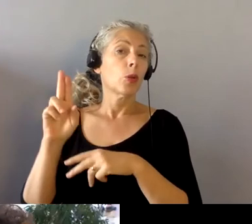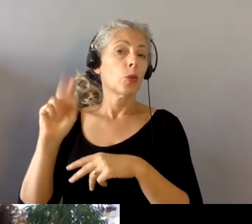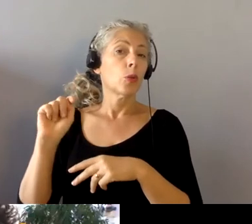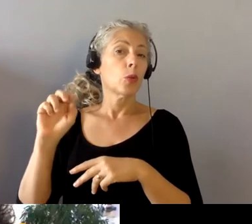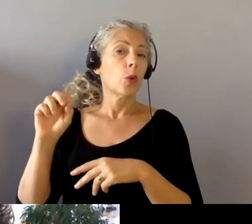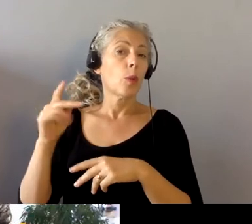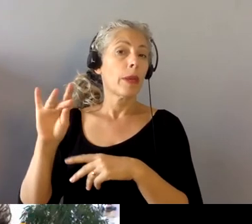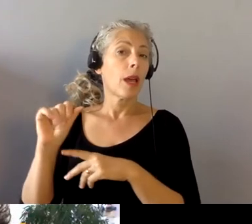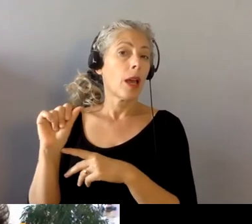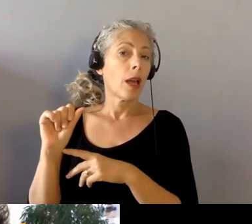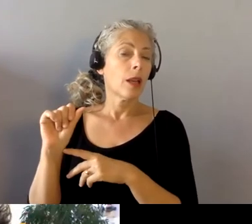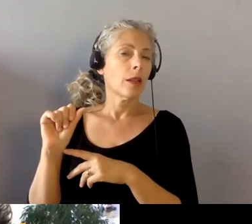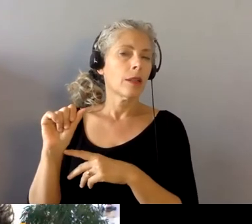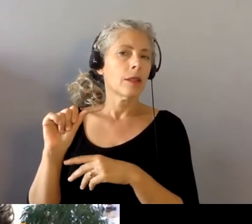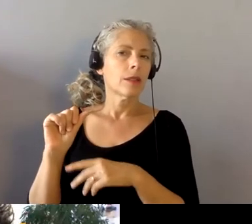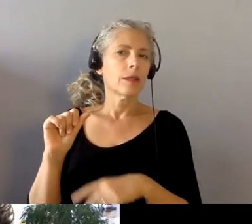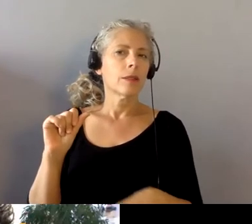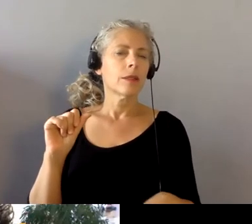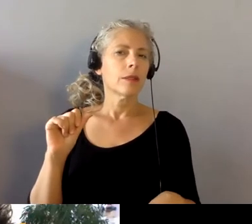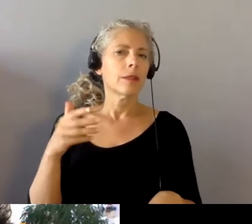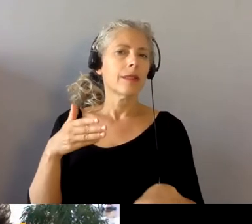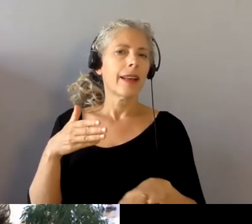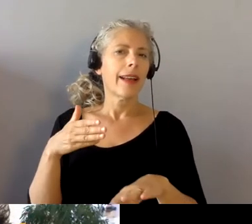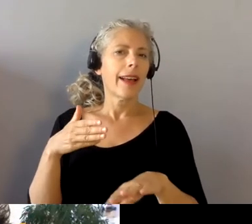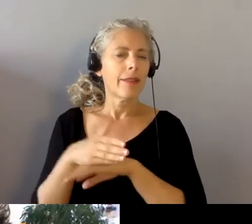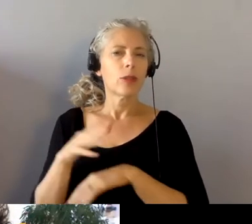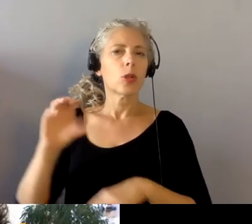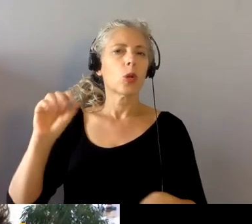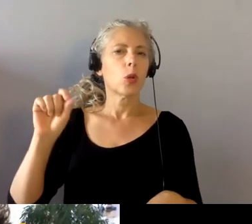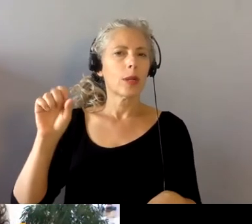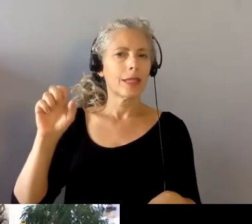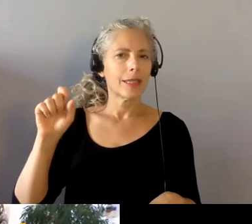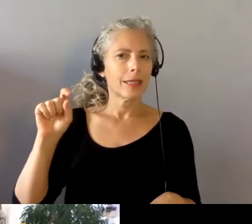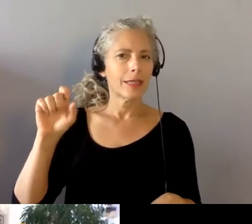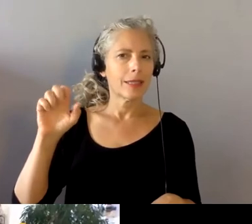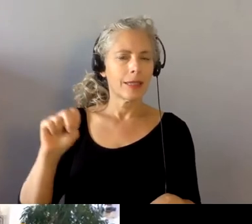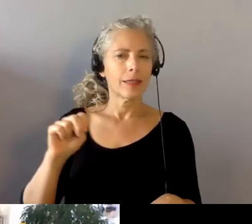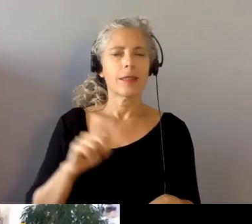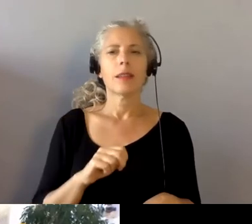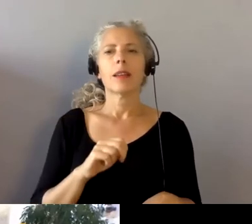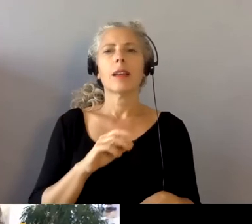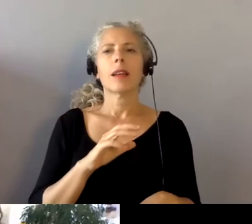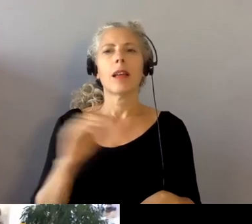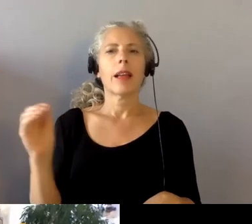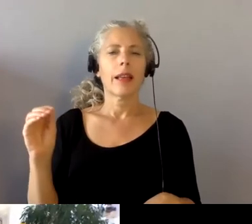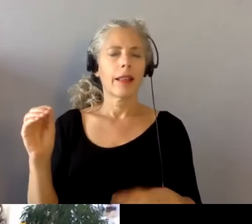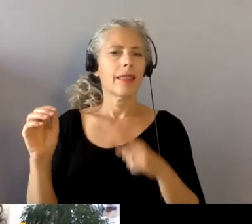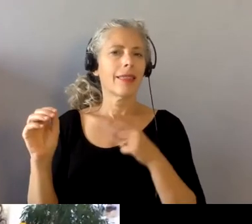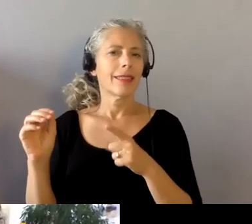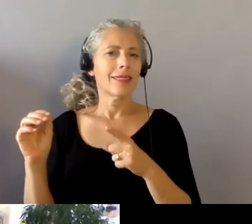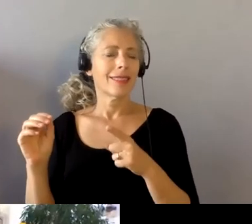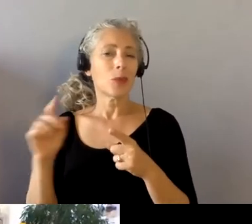the post-colonial utopian desire on the continent, but and the kind of entropic dystopian